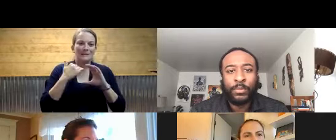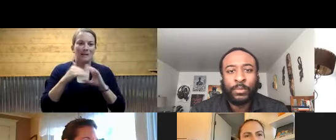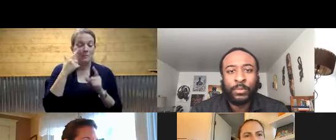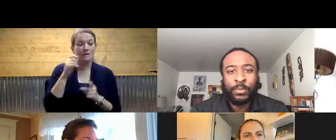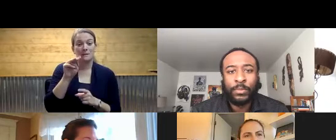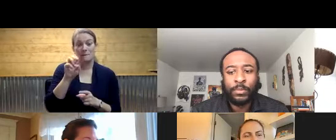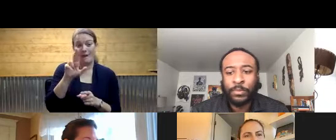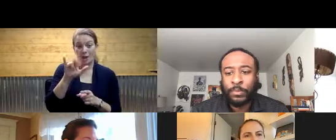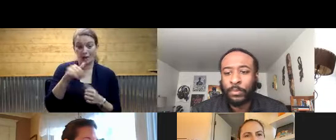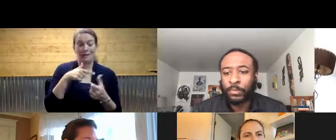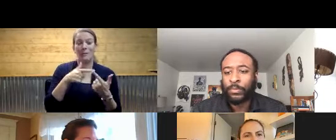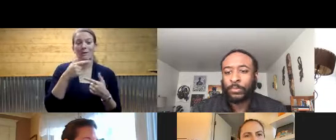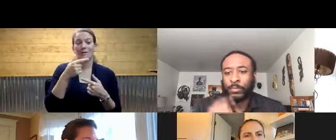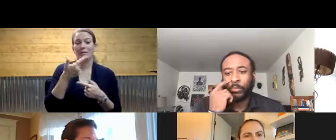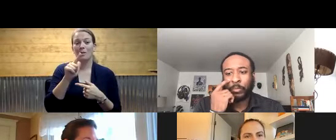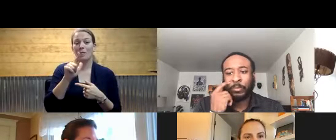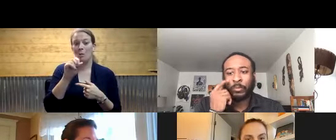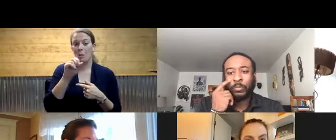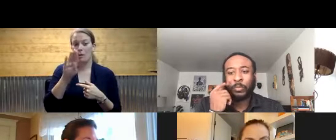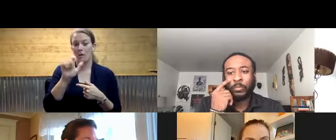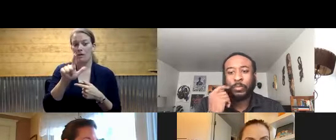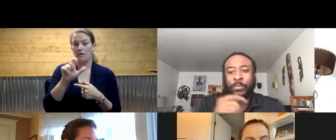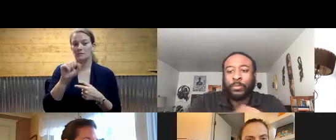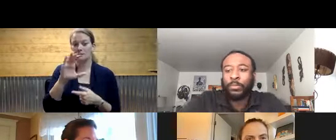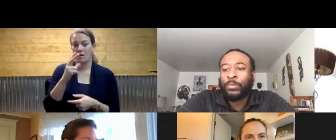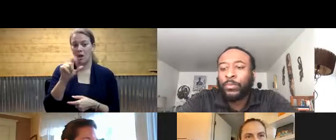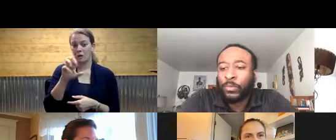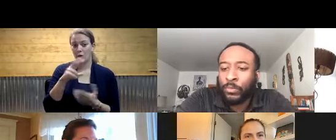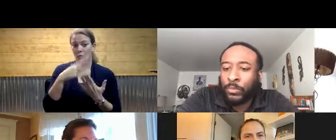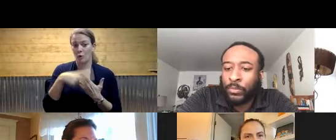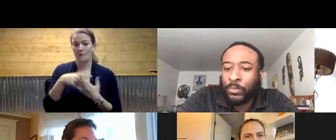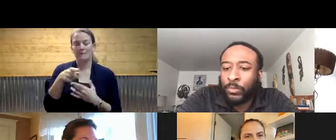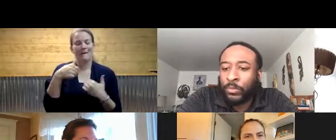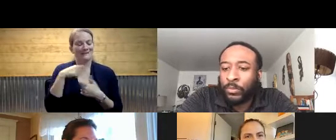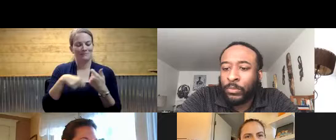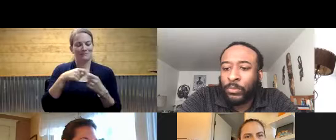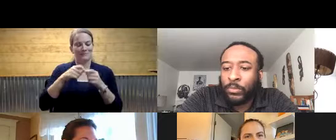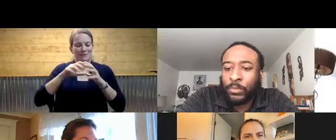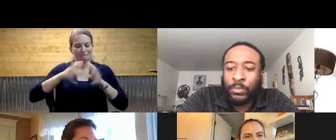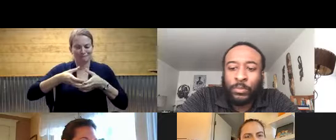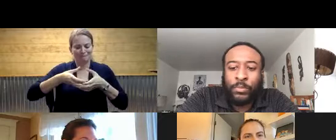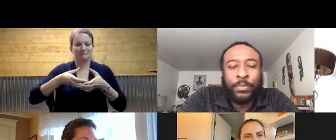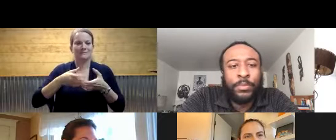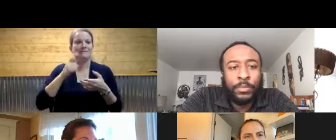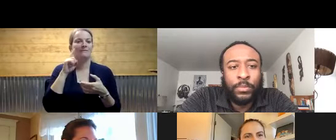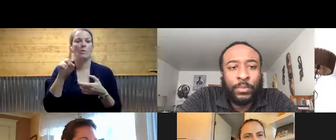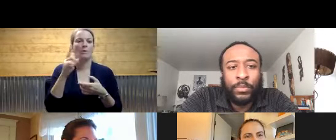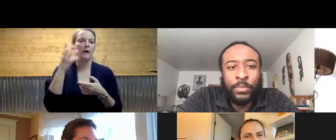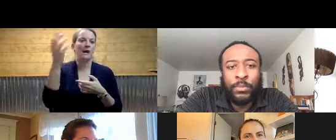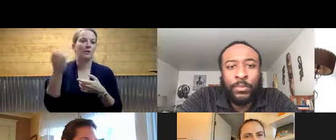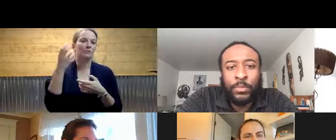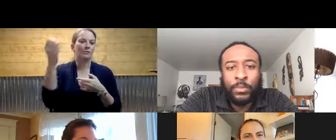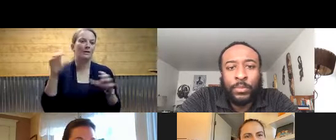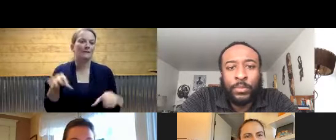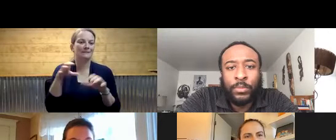the Global Scholar does have a dedicated program for like us, just to, do a lot of outdoor activities. Like, for example, we